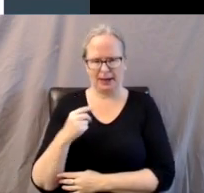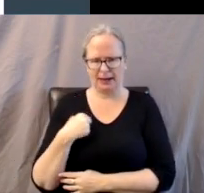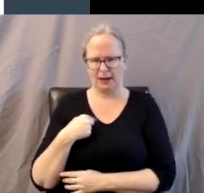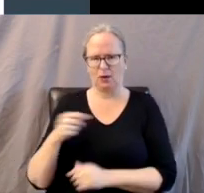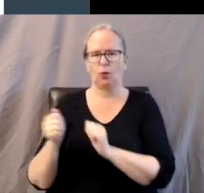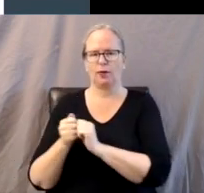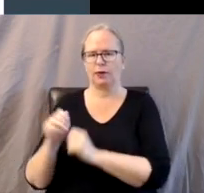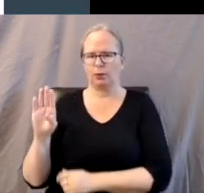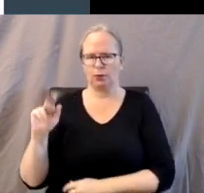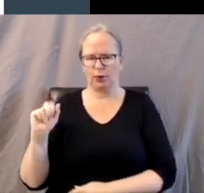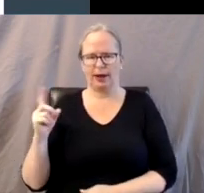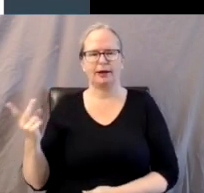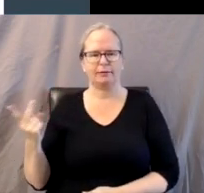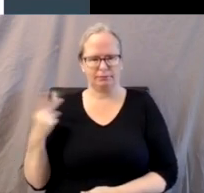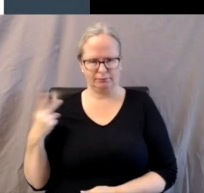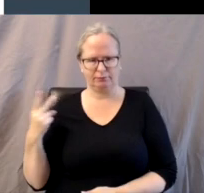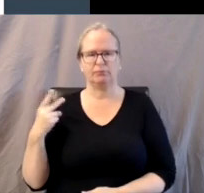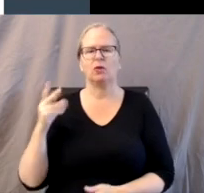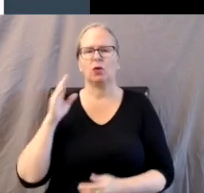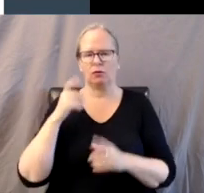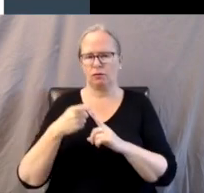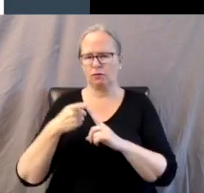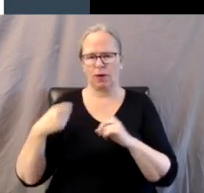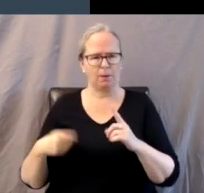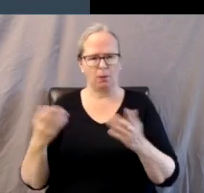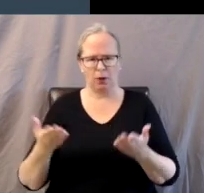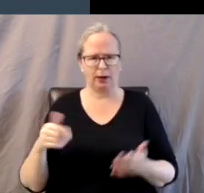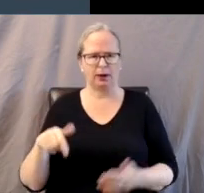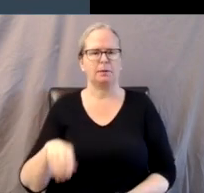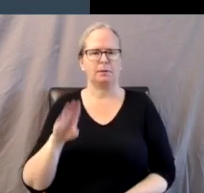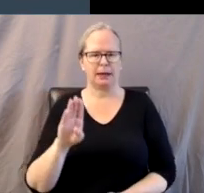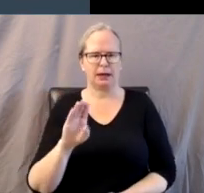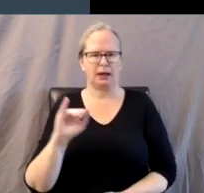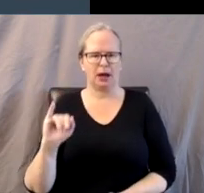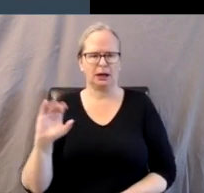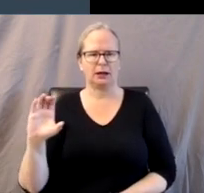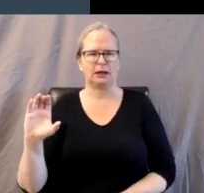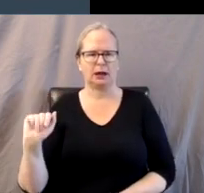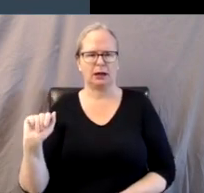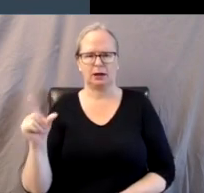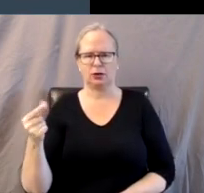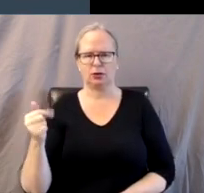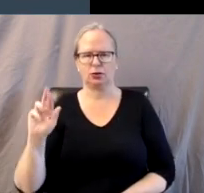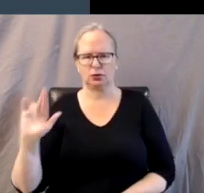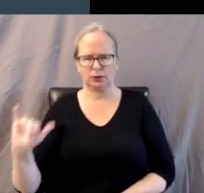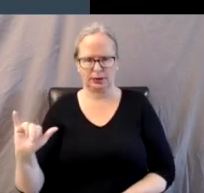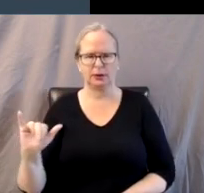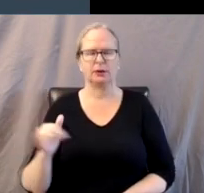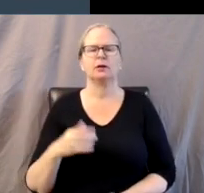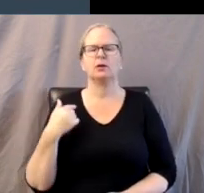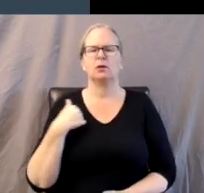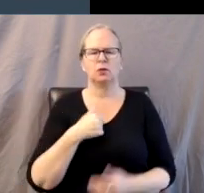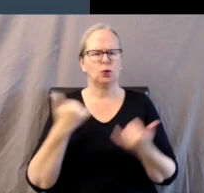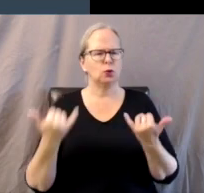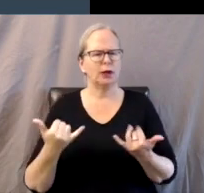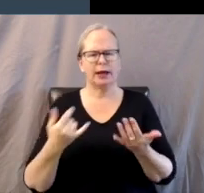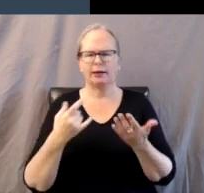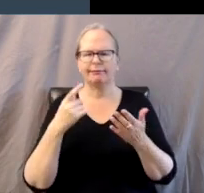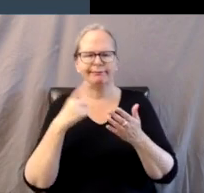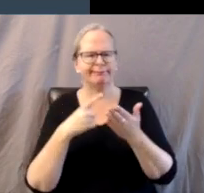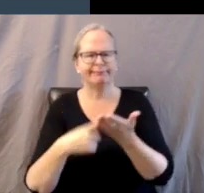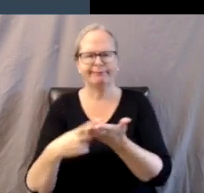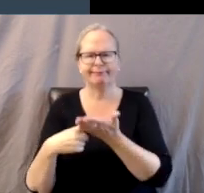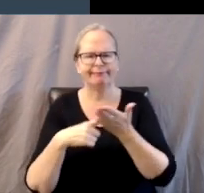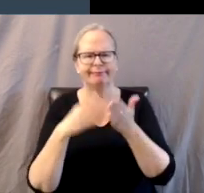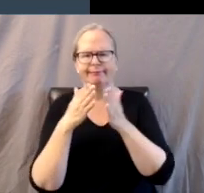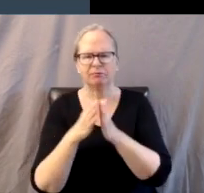of Basic Income Calgary. So today we're going to review what basic income